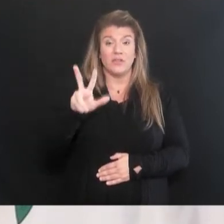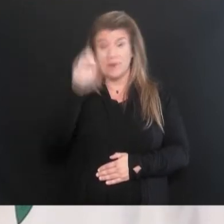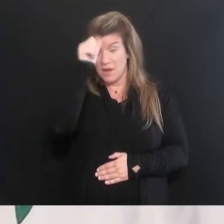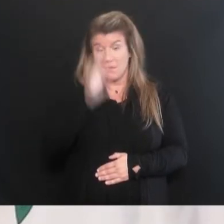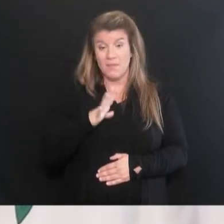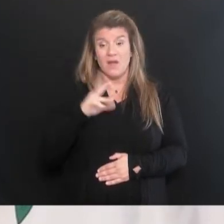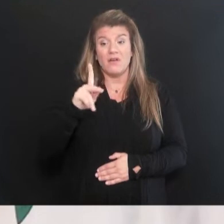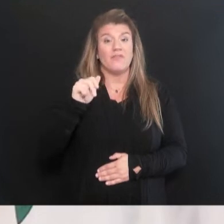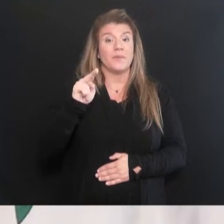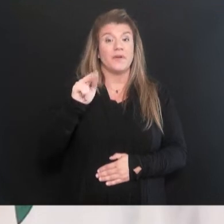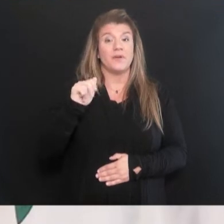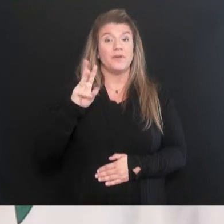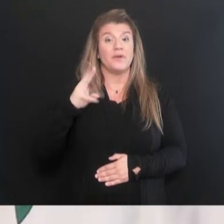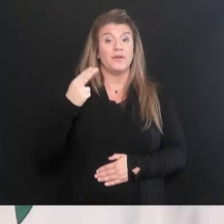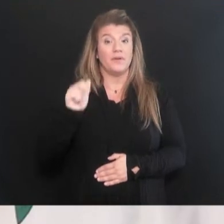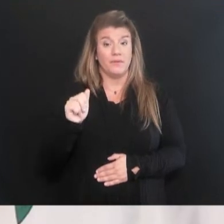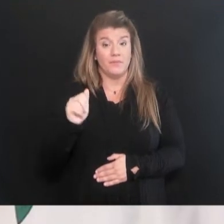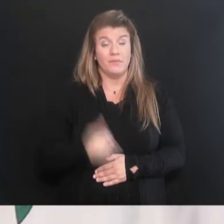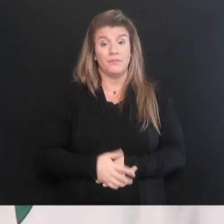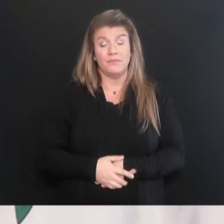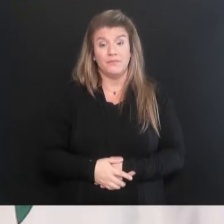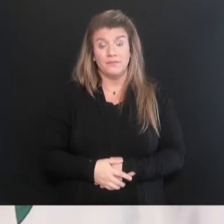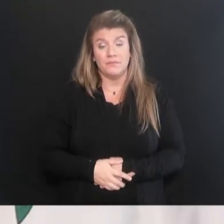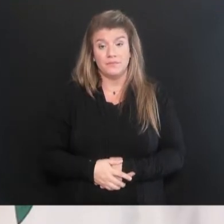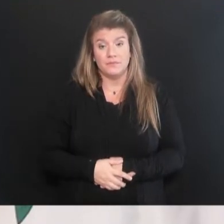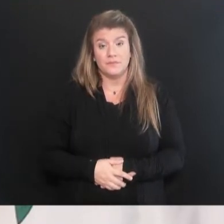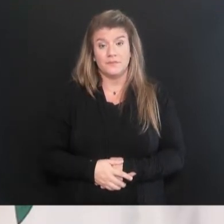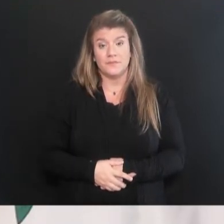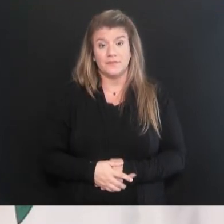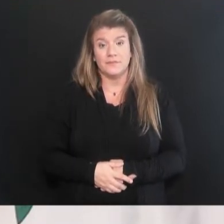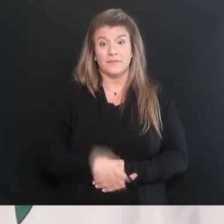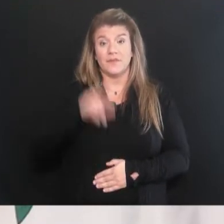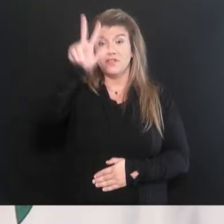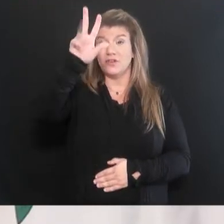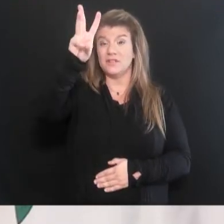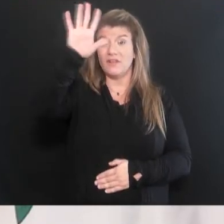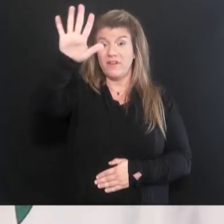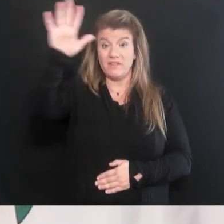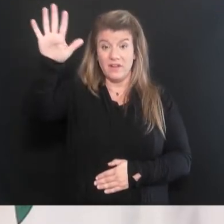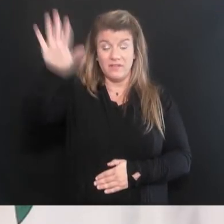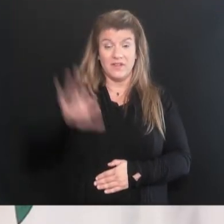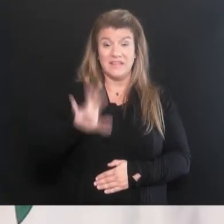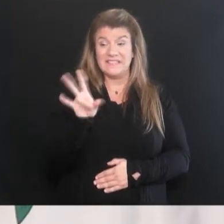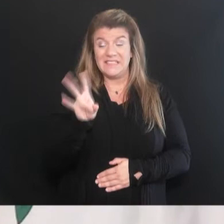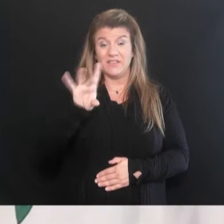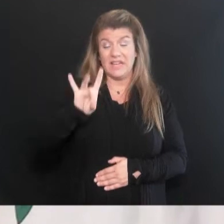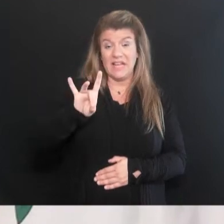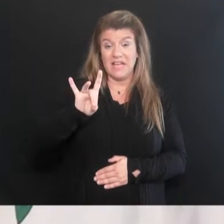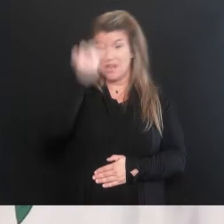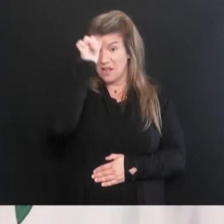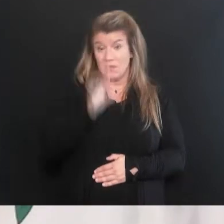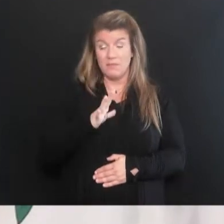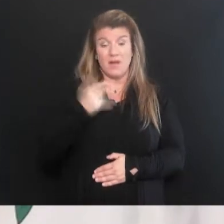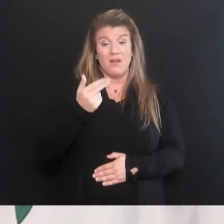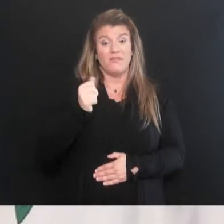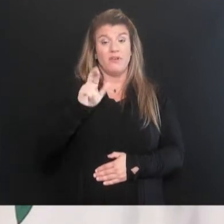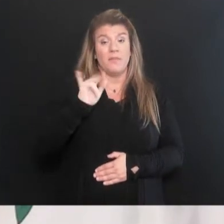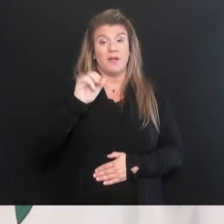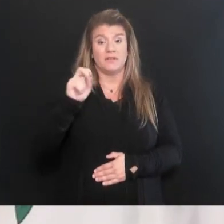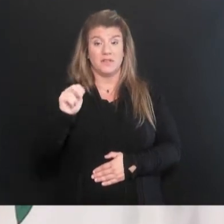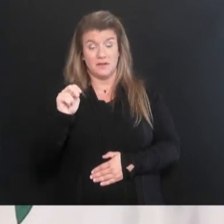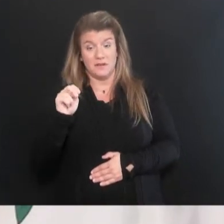male from Kanawha County. The 3,655th death, a 78-year-old male from Harrison